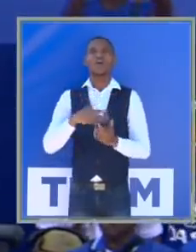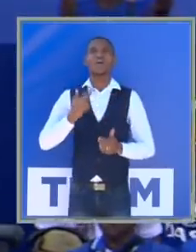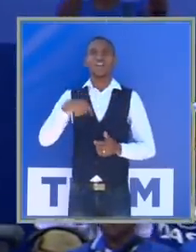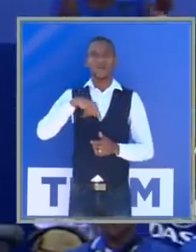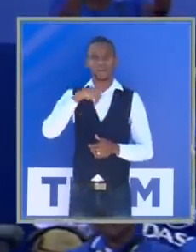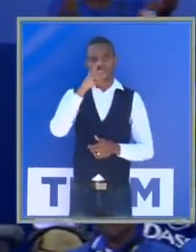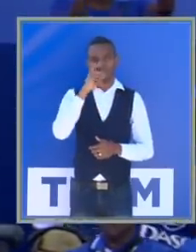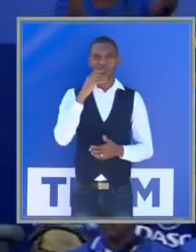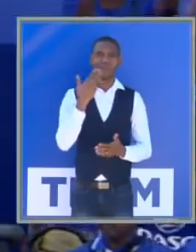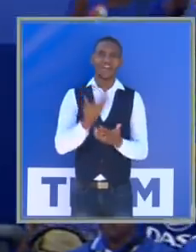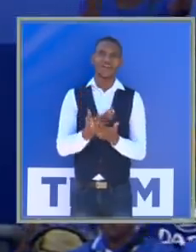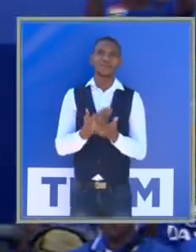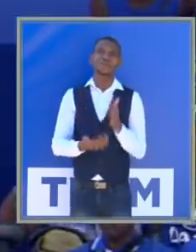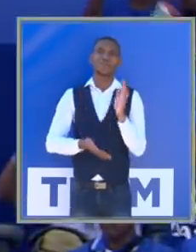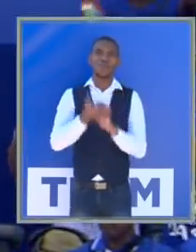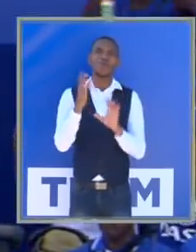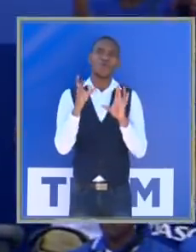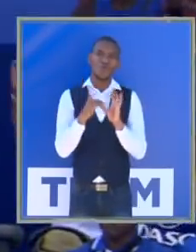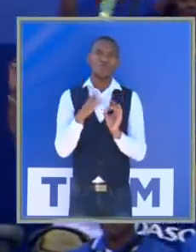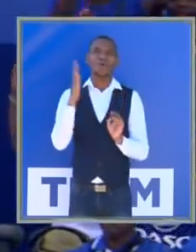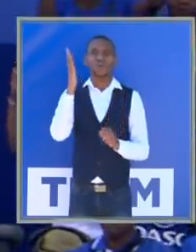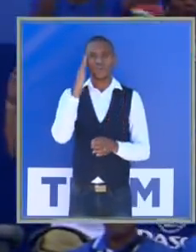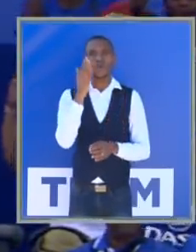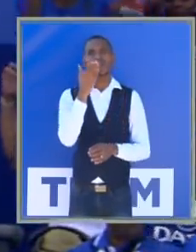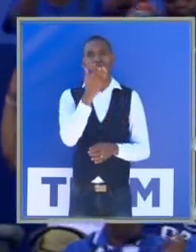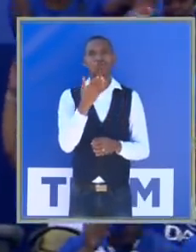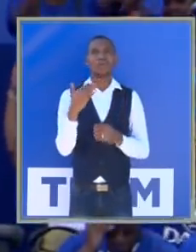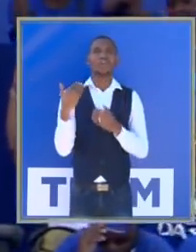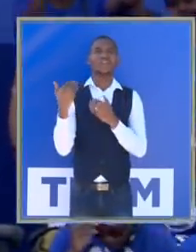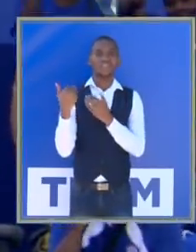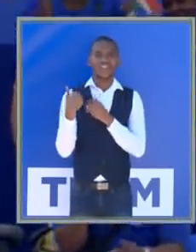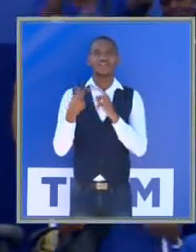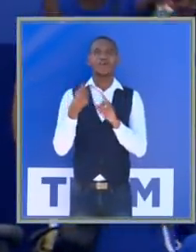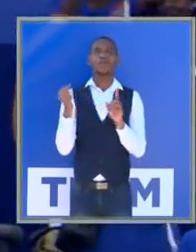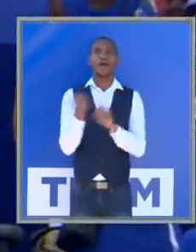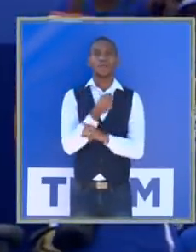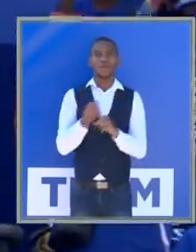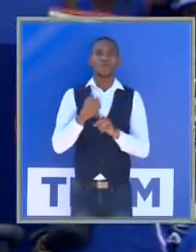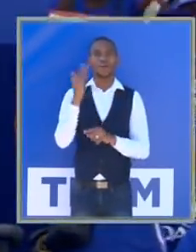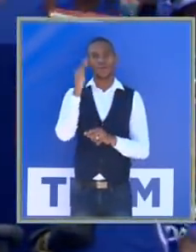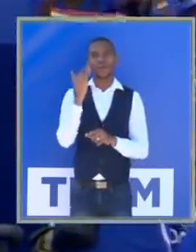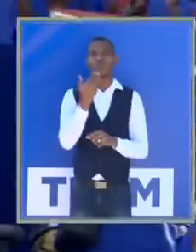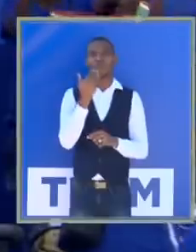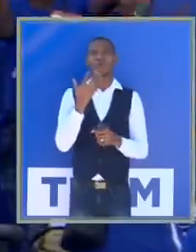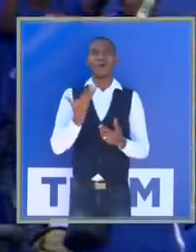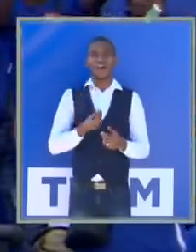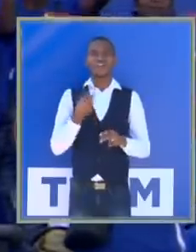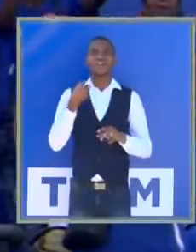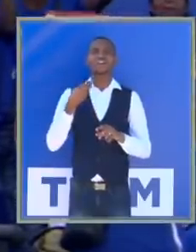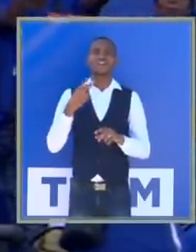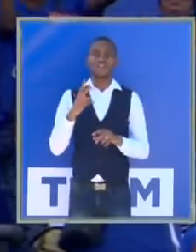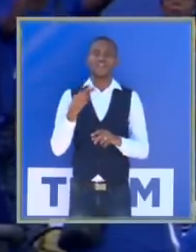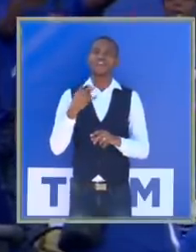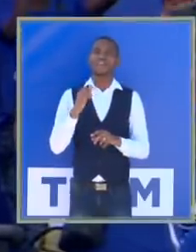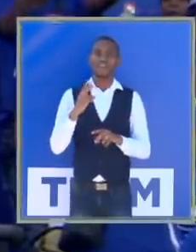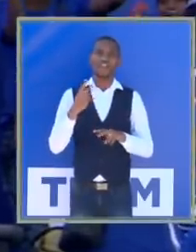sisters to be able to go home and know they are safe from abuse. I want all of those who live with HIV and AIDS